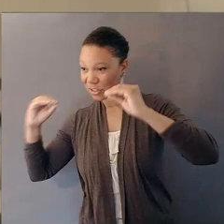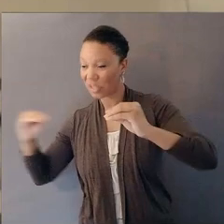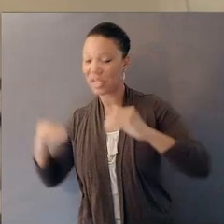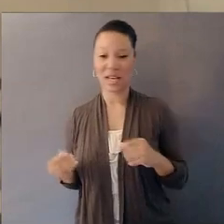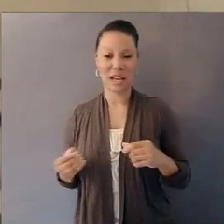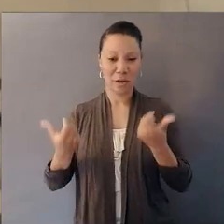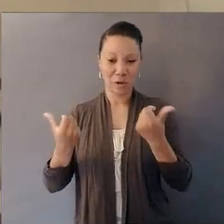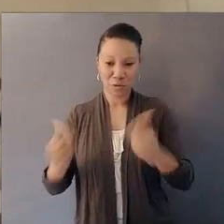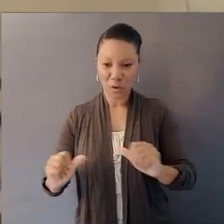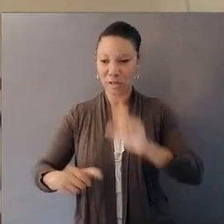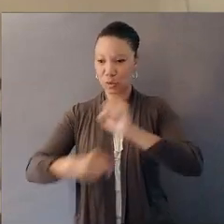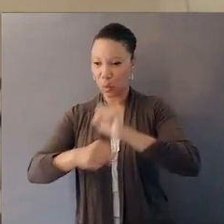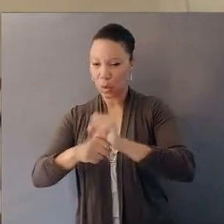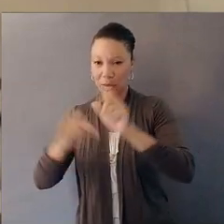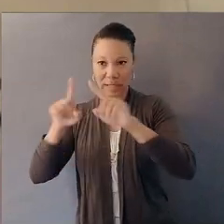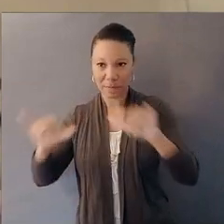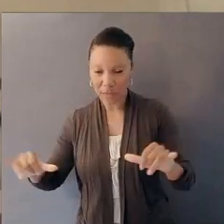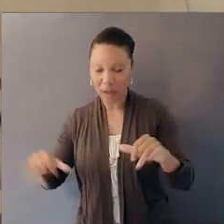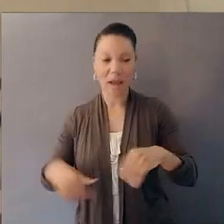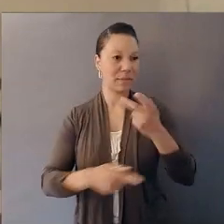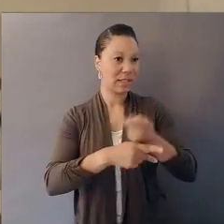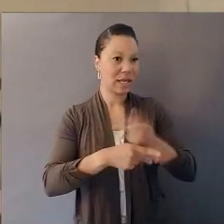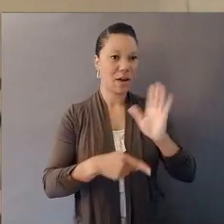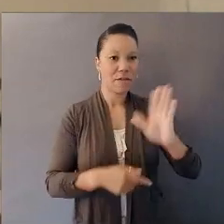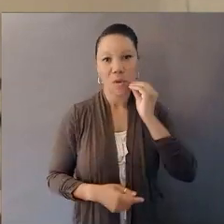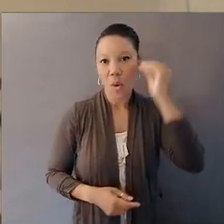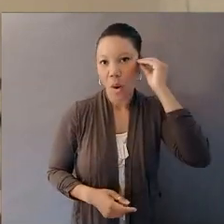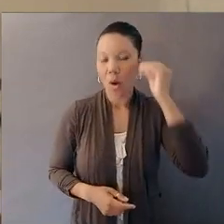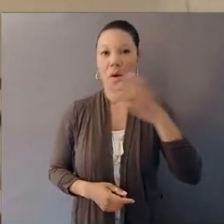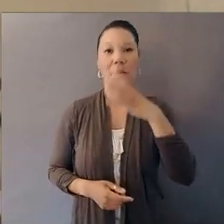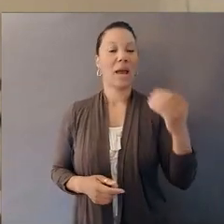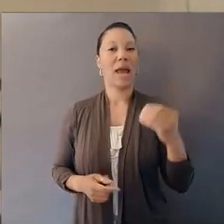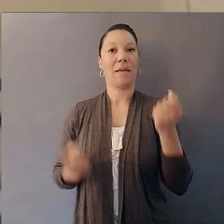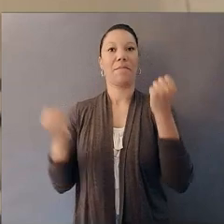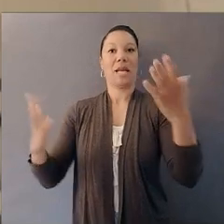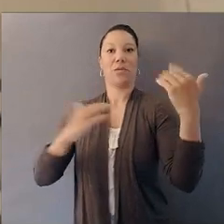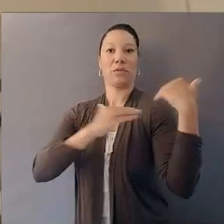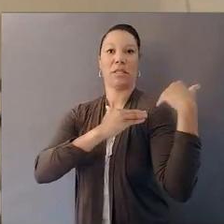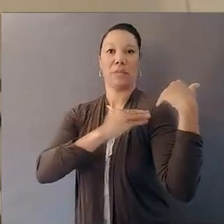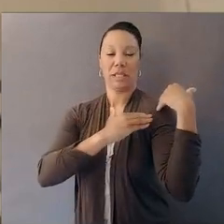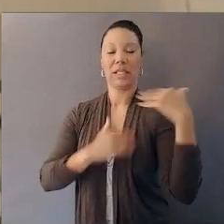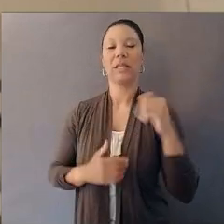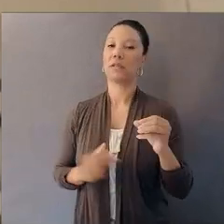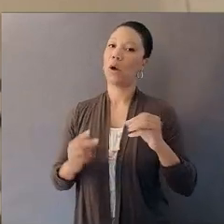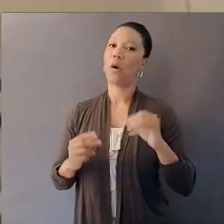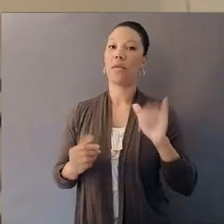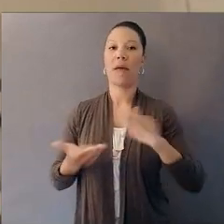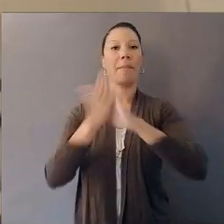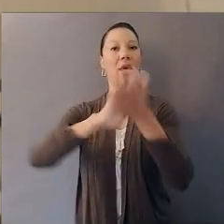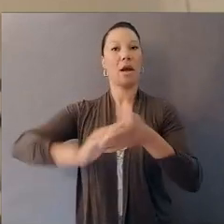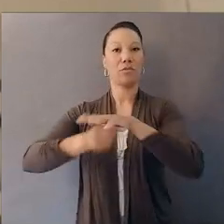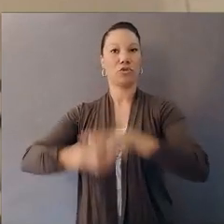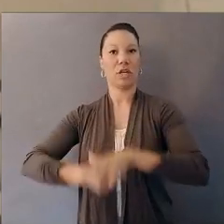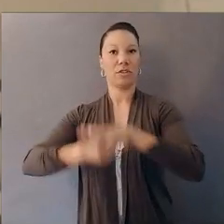juggling household things, responsibilities, and when that comes into play, it's stressful. And if you